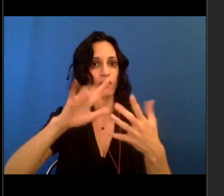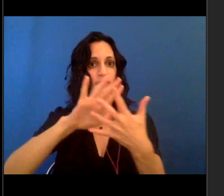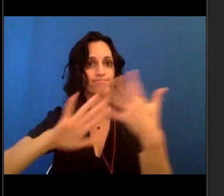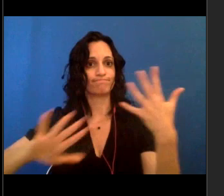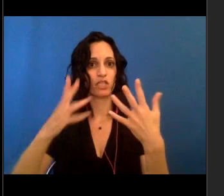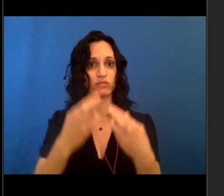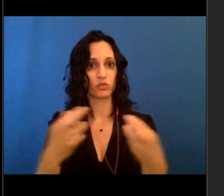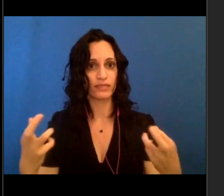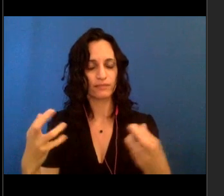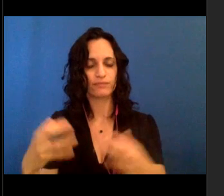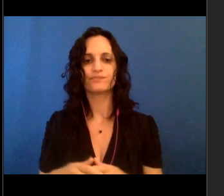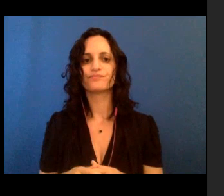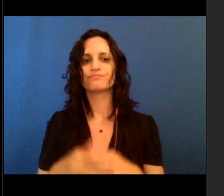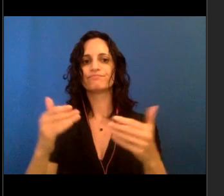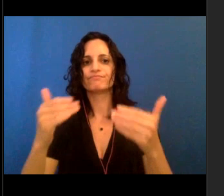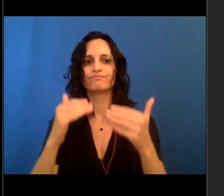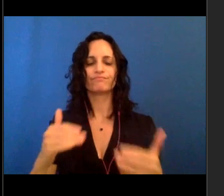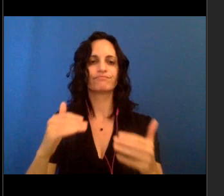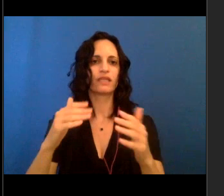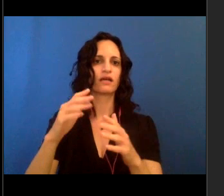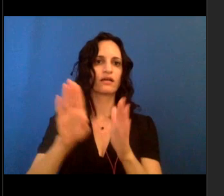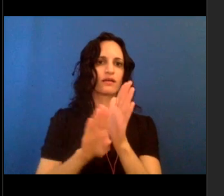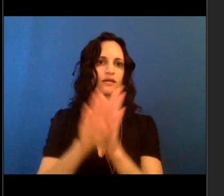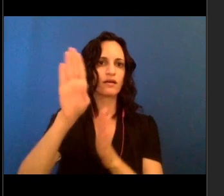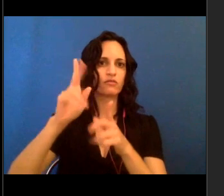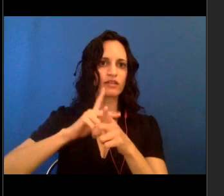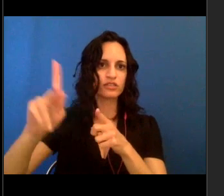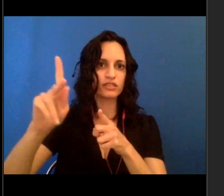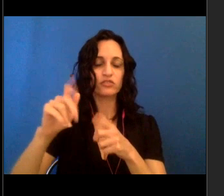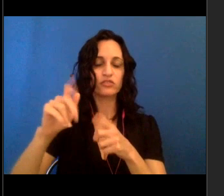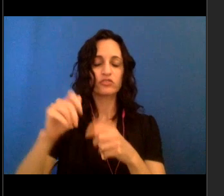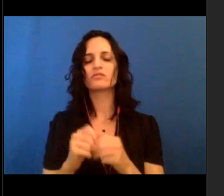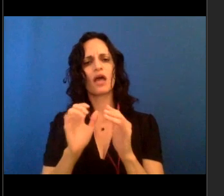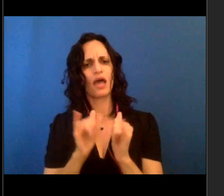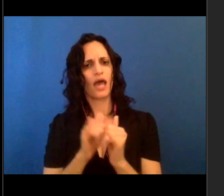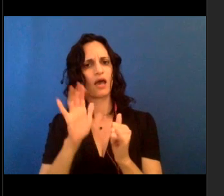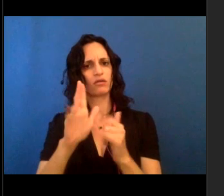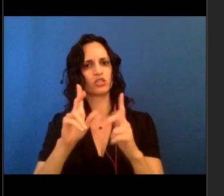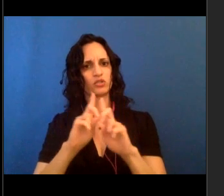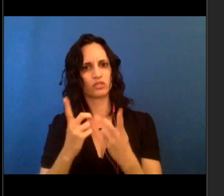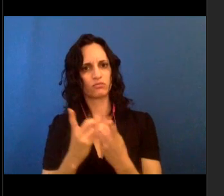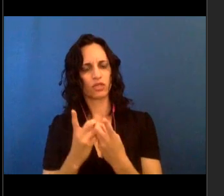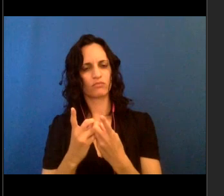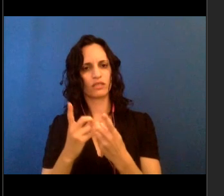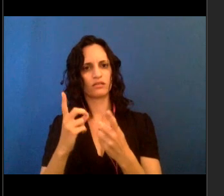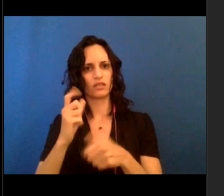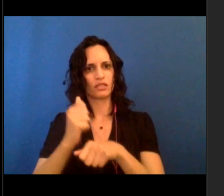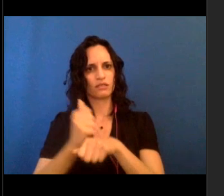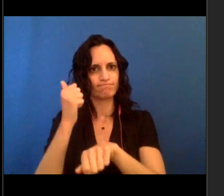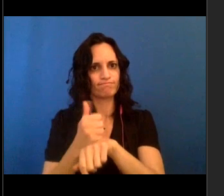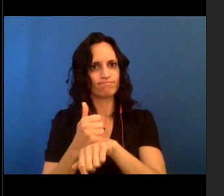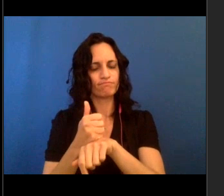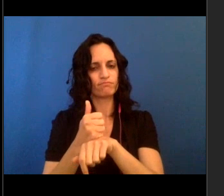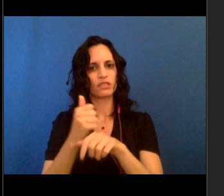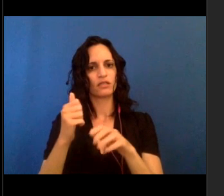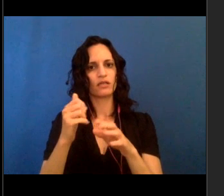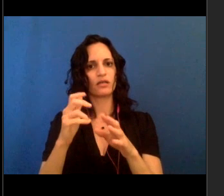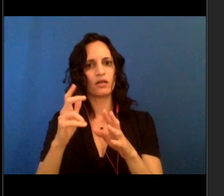And then coming back to professionalization, how is your department institutionalized professionalization in ways that are accessible to